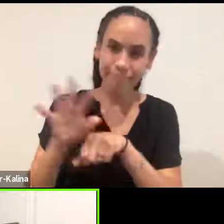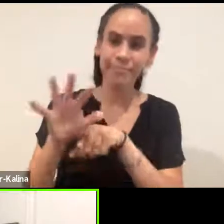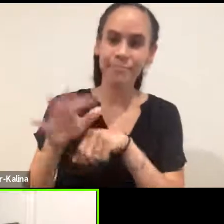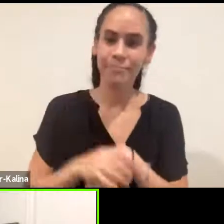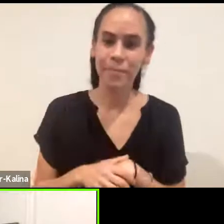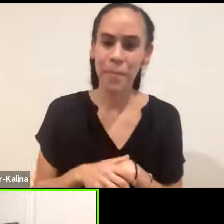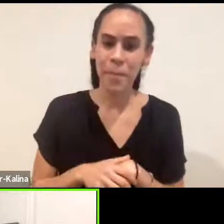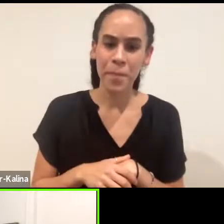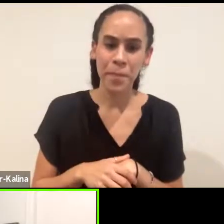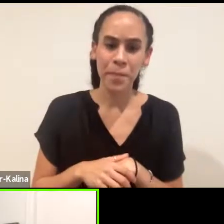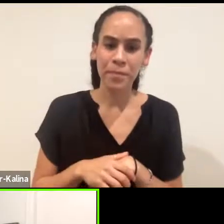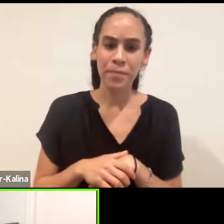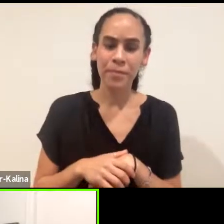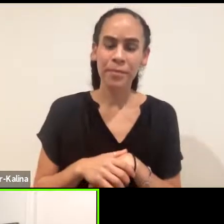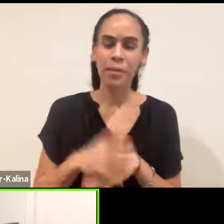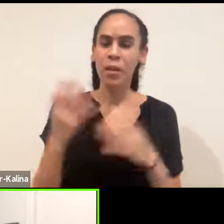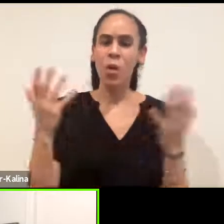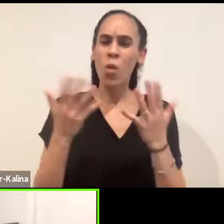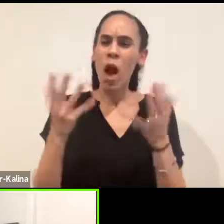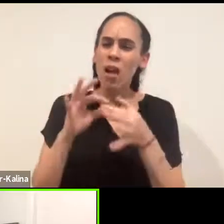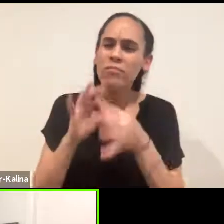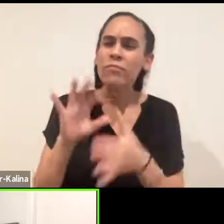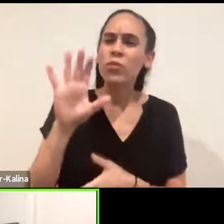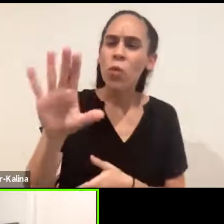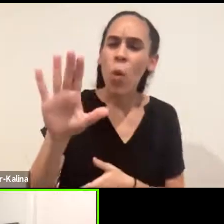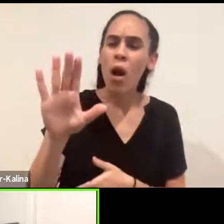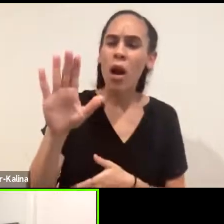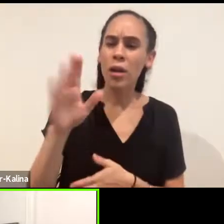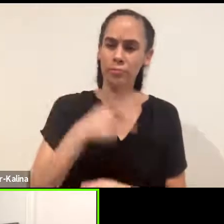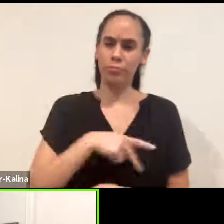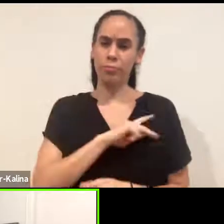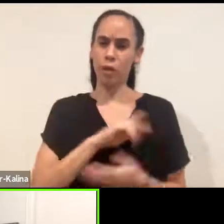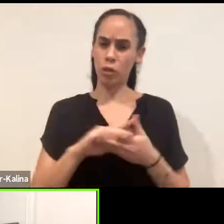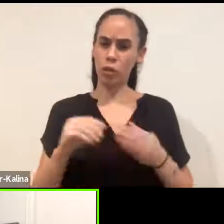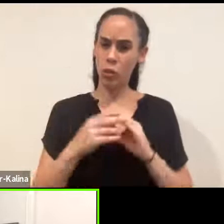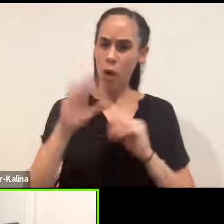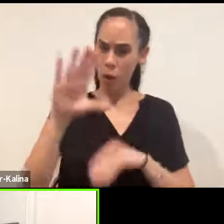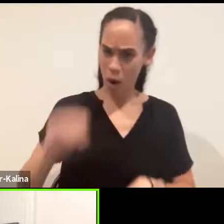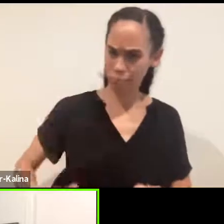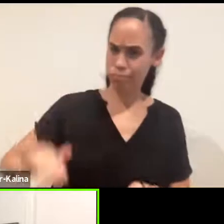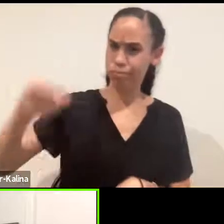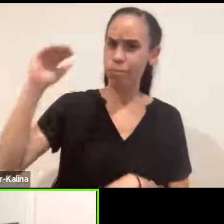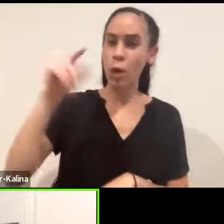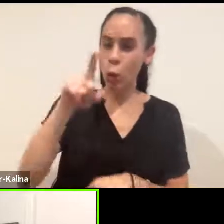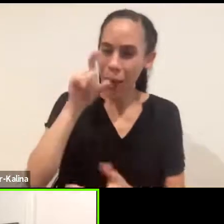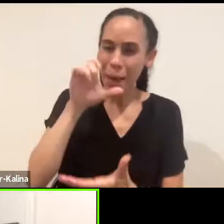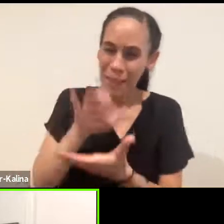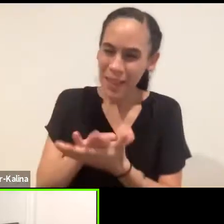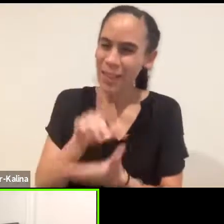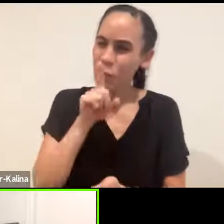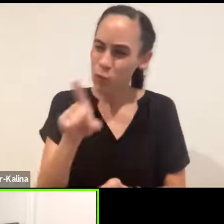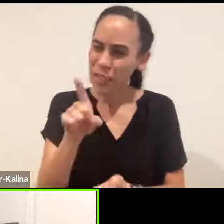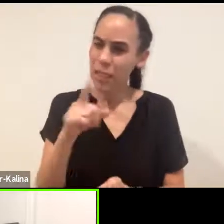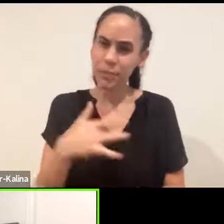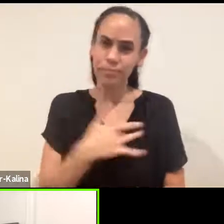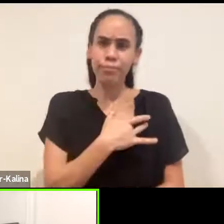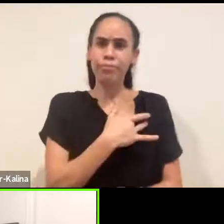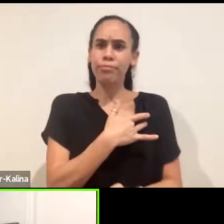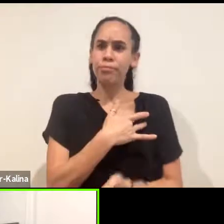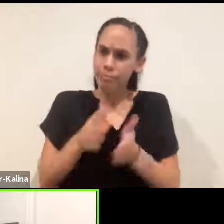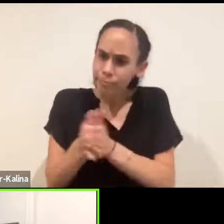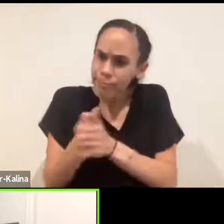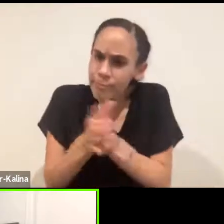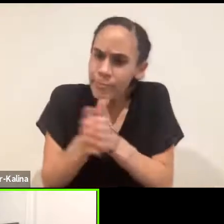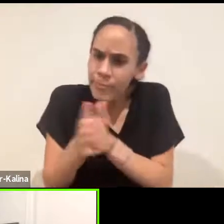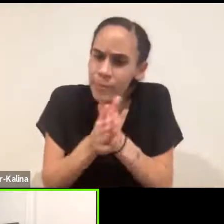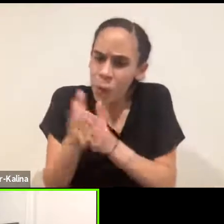is it about your personal story? Like, what was it in your upbringing that you believe pushed you to really understand the value